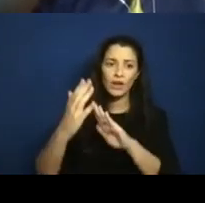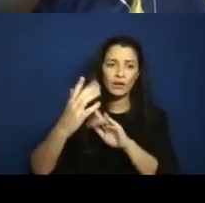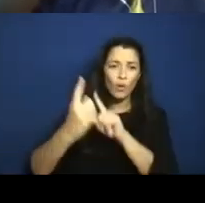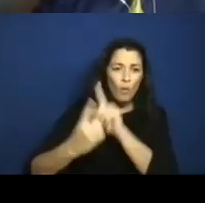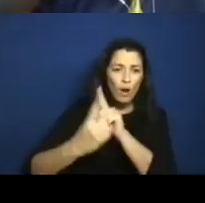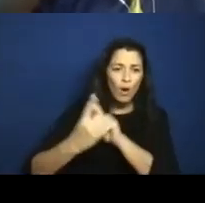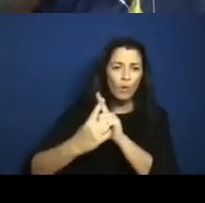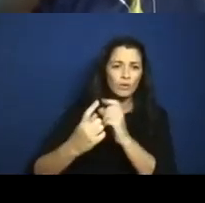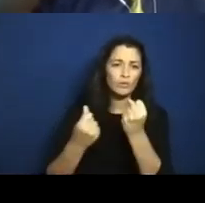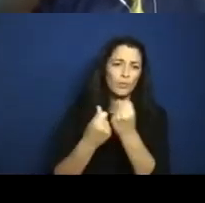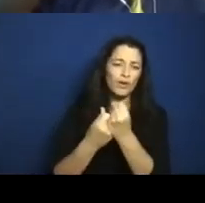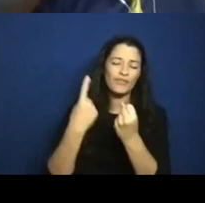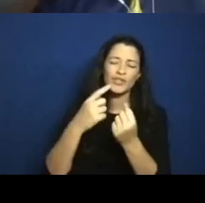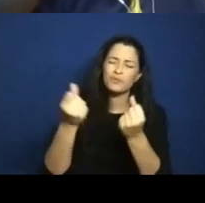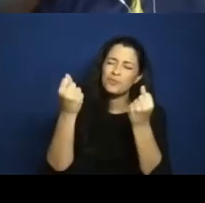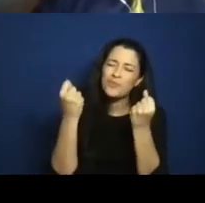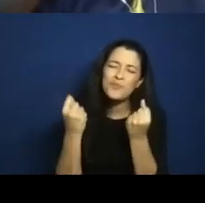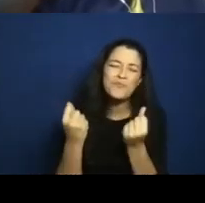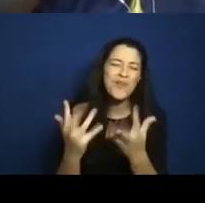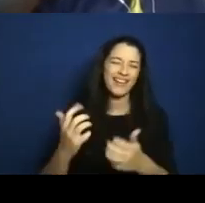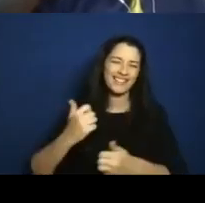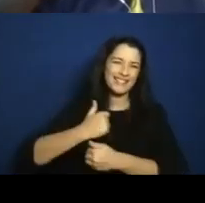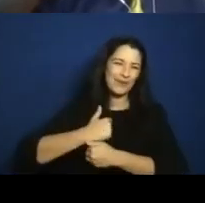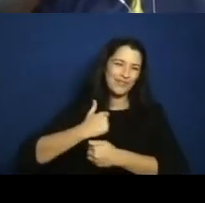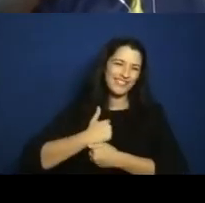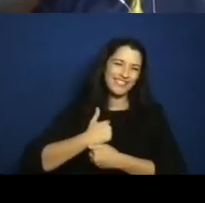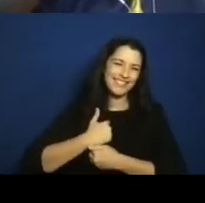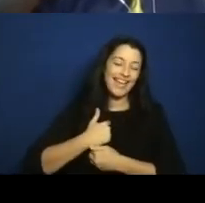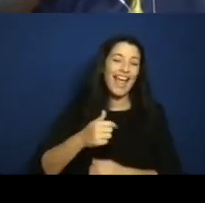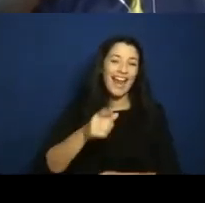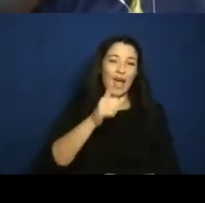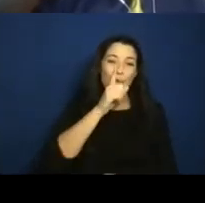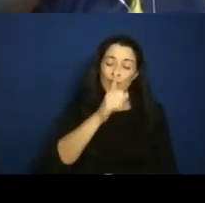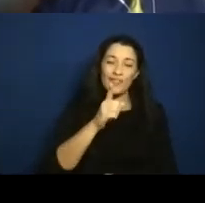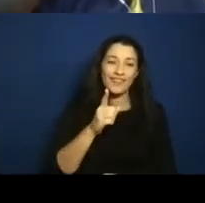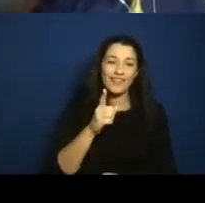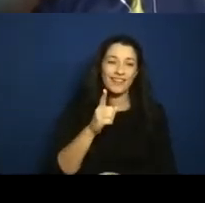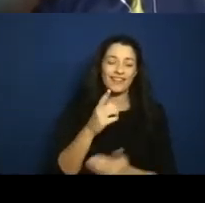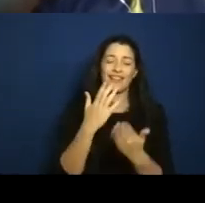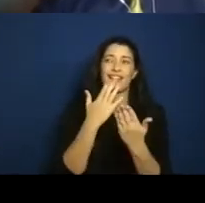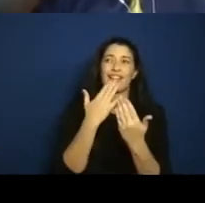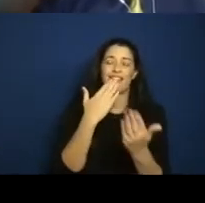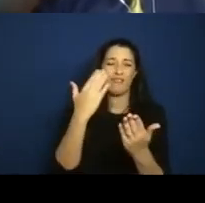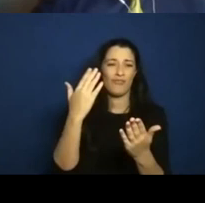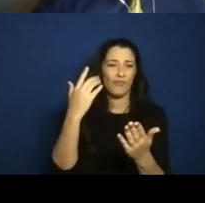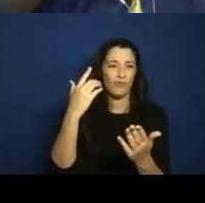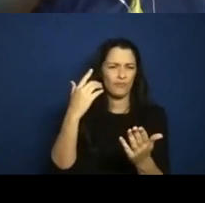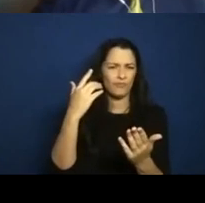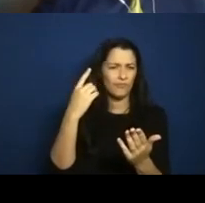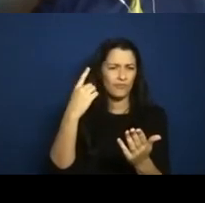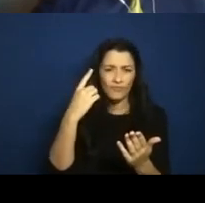many soldiers, so many. And I attribute that to every soldier of